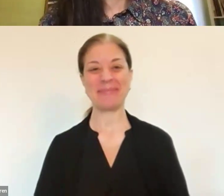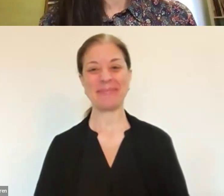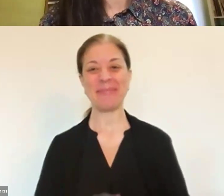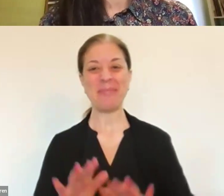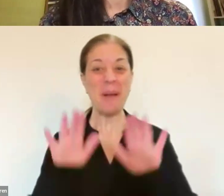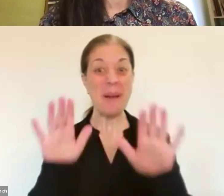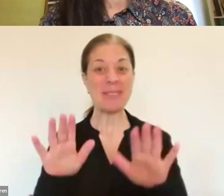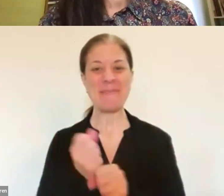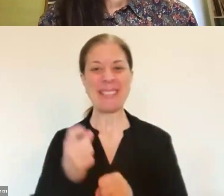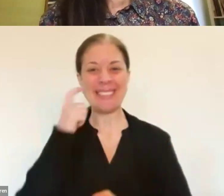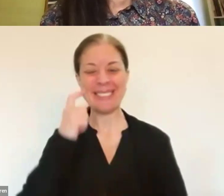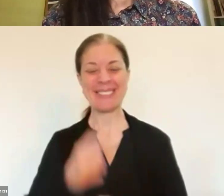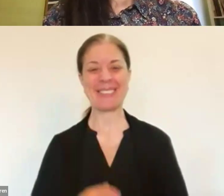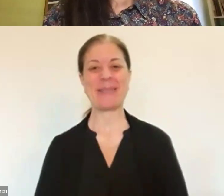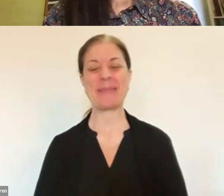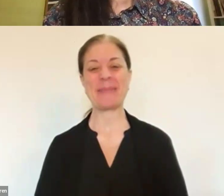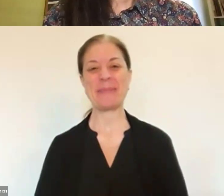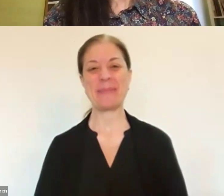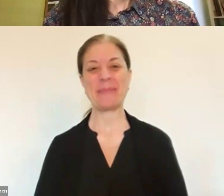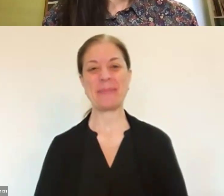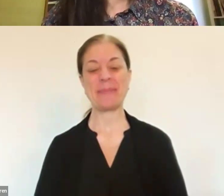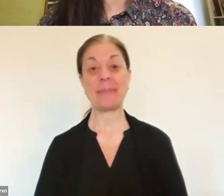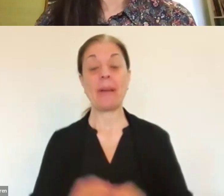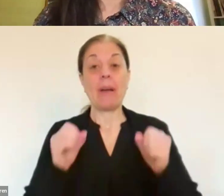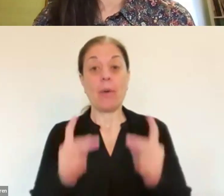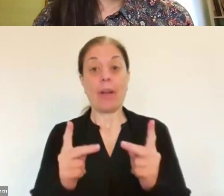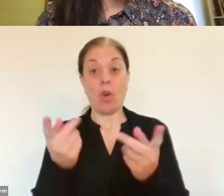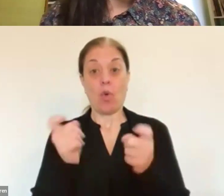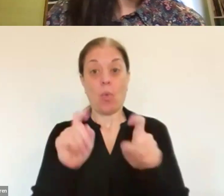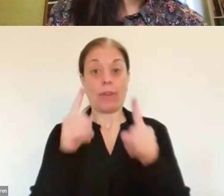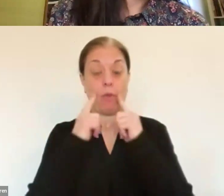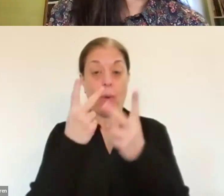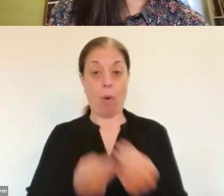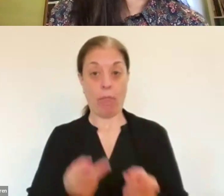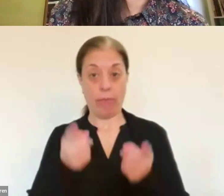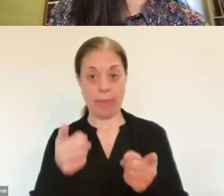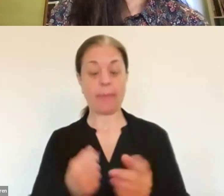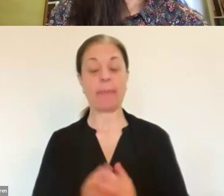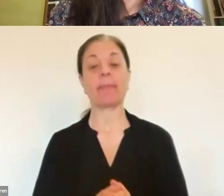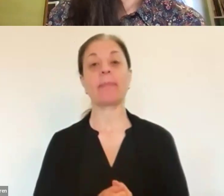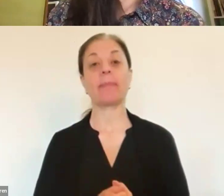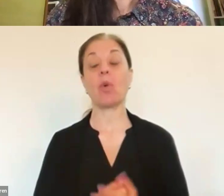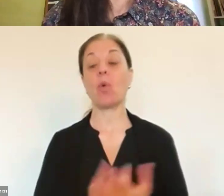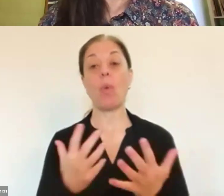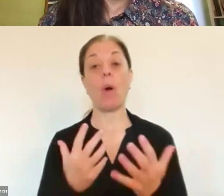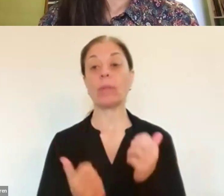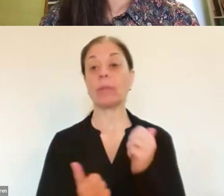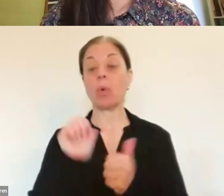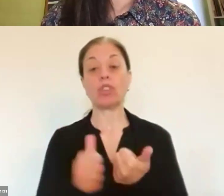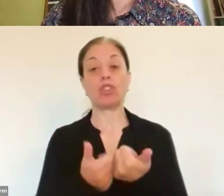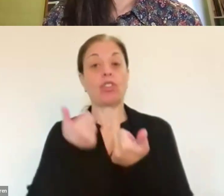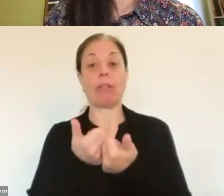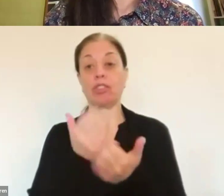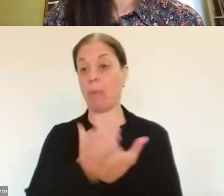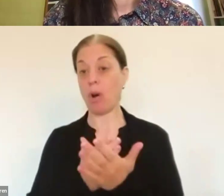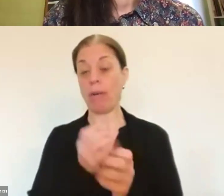Awesome. Yeah, that makes a lot of sense. Okay, so this question's for both of you. What was the most challenging part of